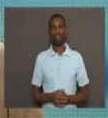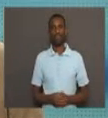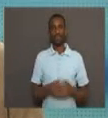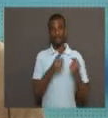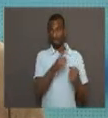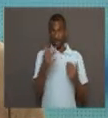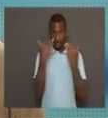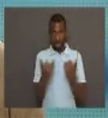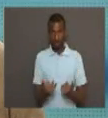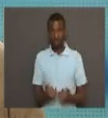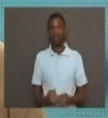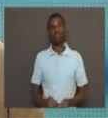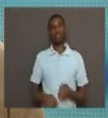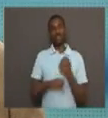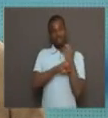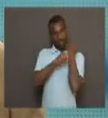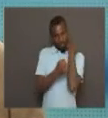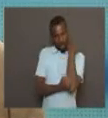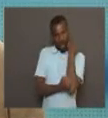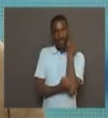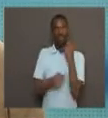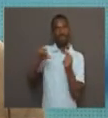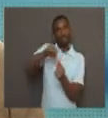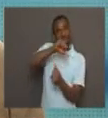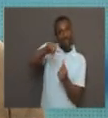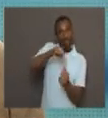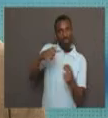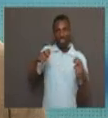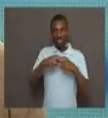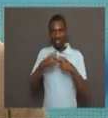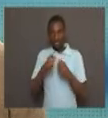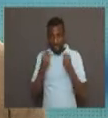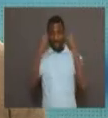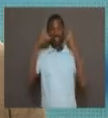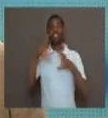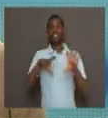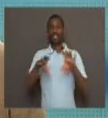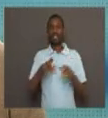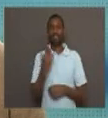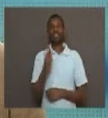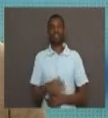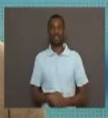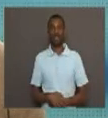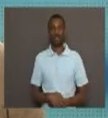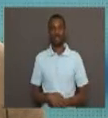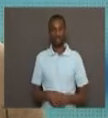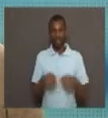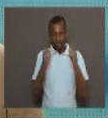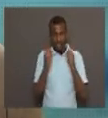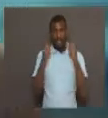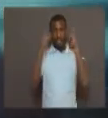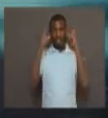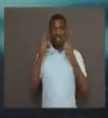Students, you are well on your way of understanding the basis of atomic